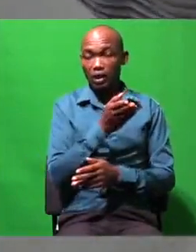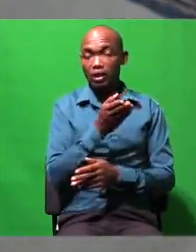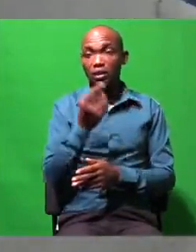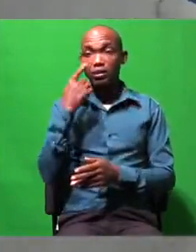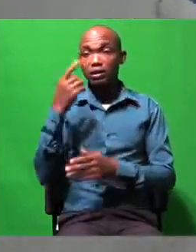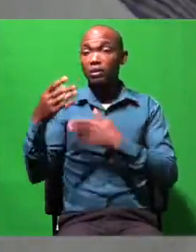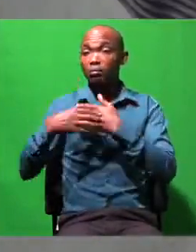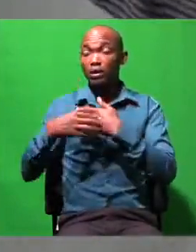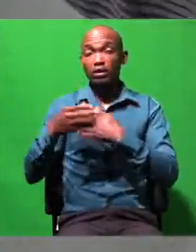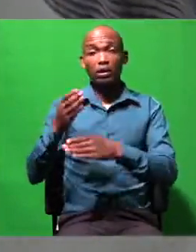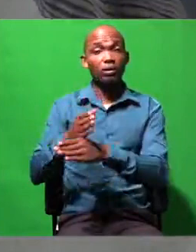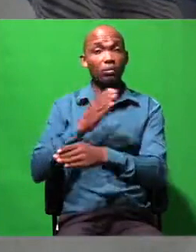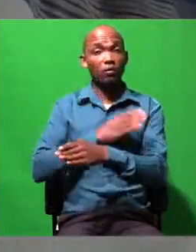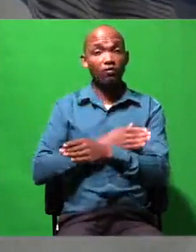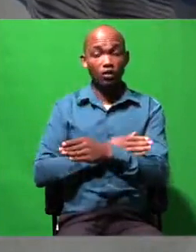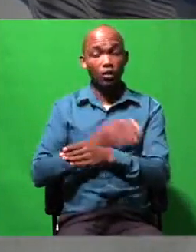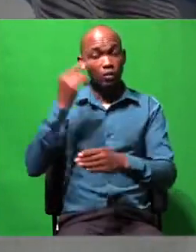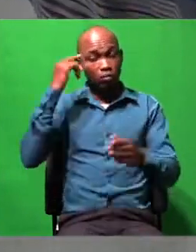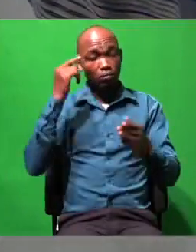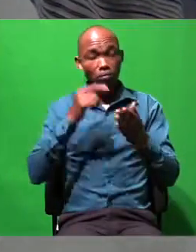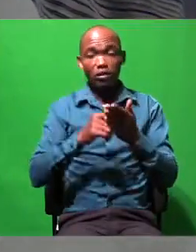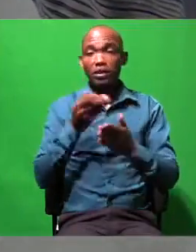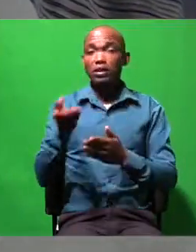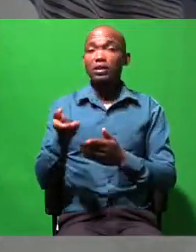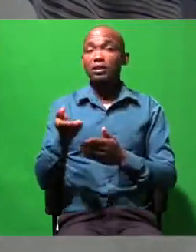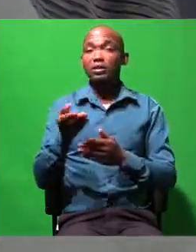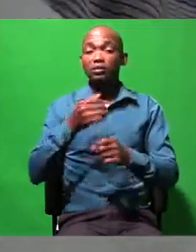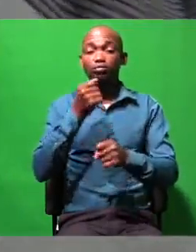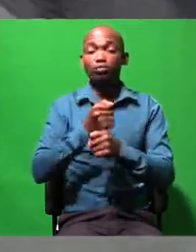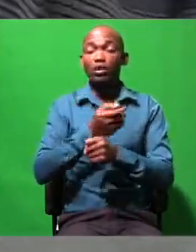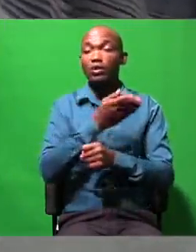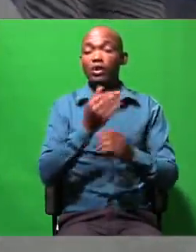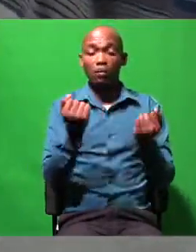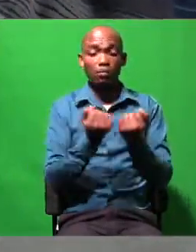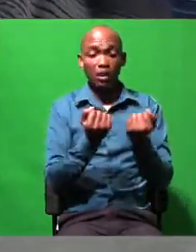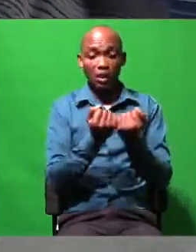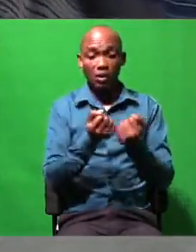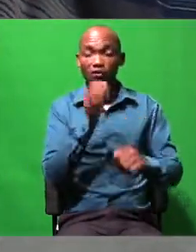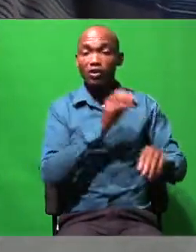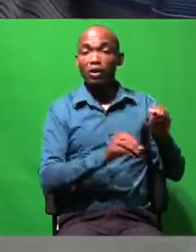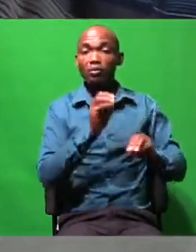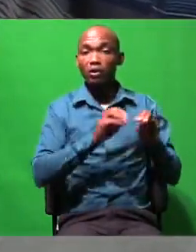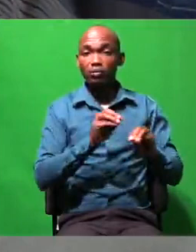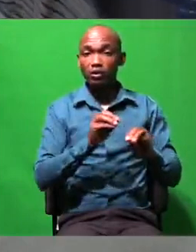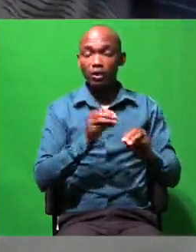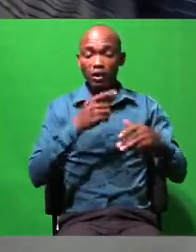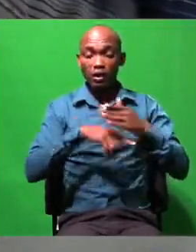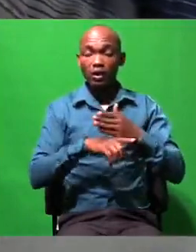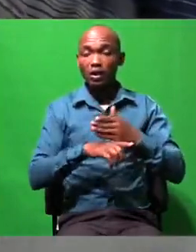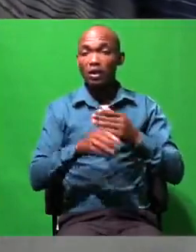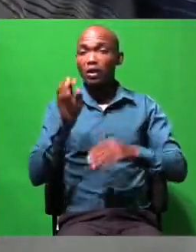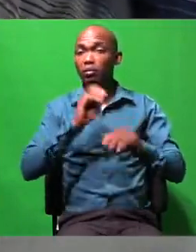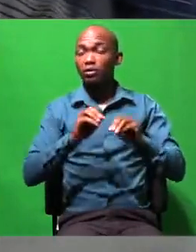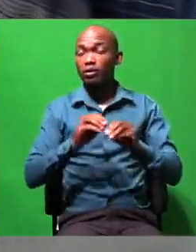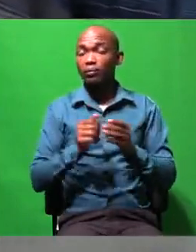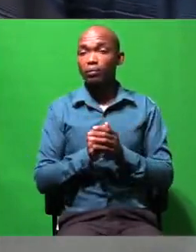as we have seen picture there. So it means that is about making the medicine as a chemical, we need